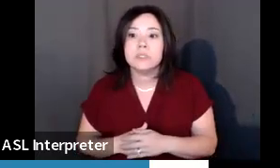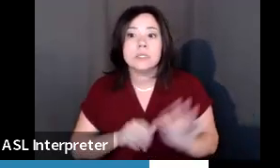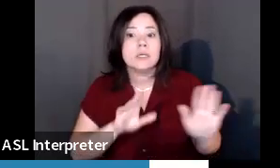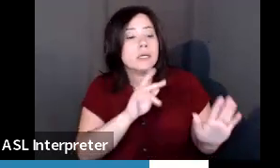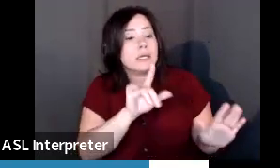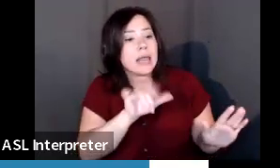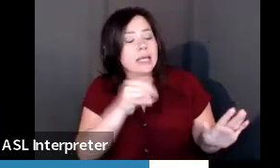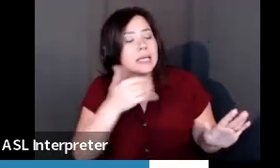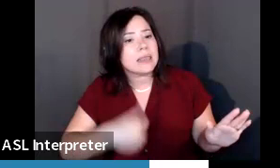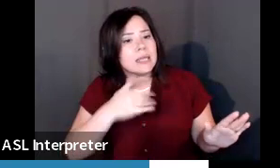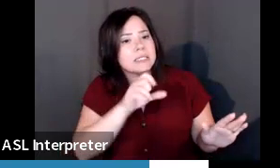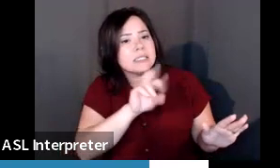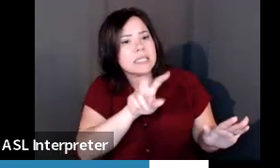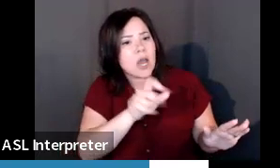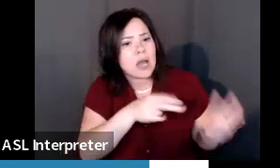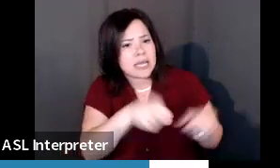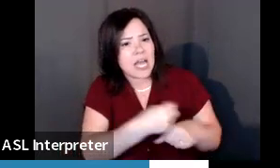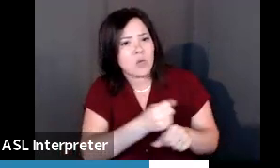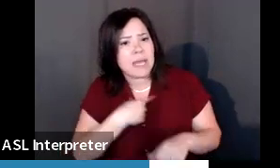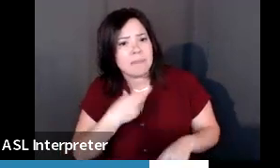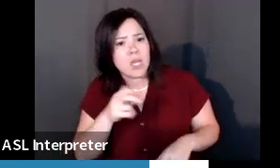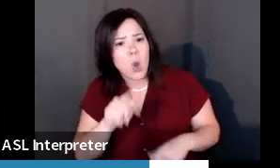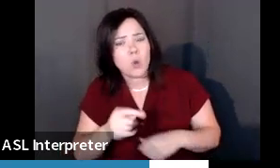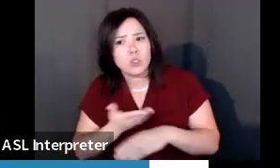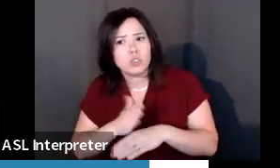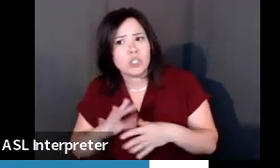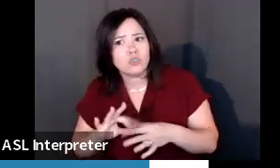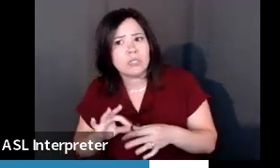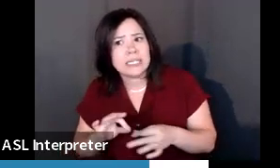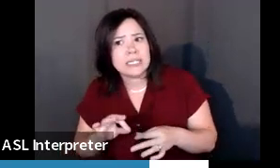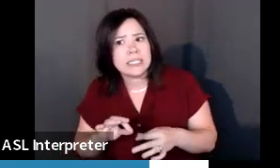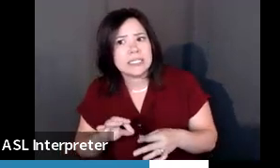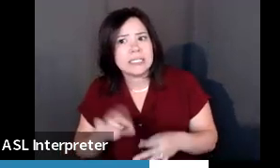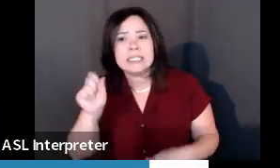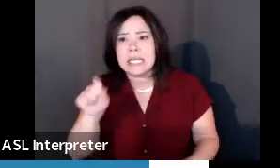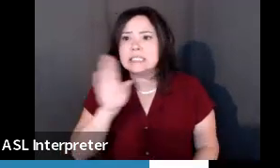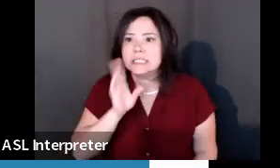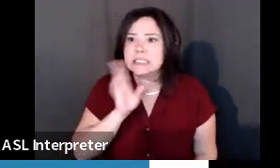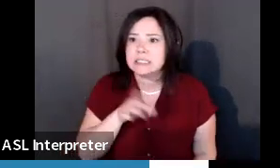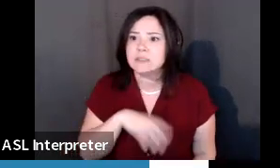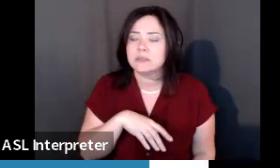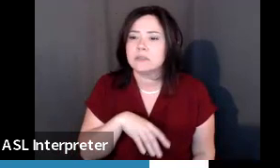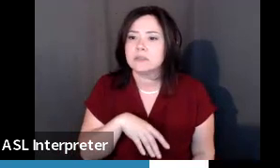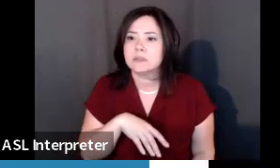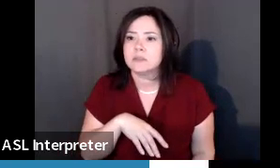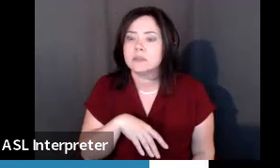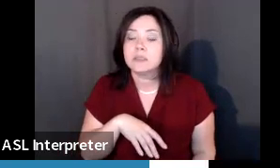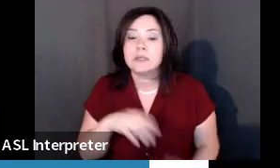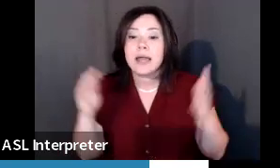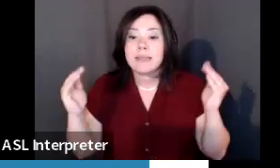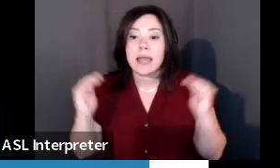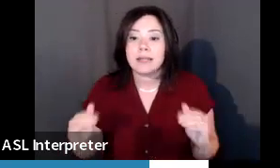is Yes. Sarah. Are you able to make me host to share the screen? Yes. Okay. And